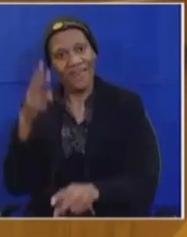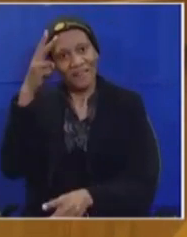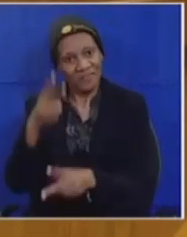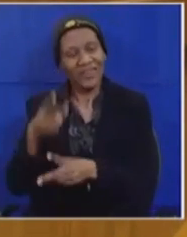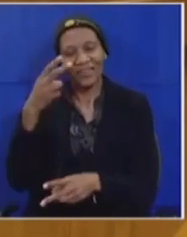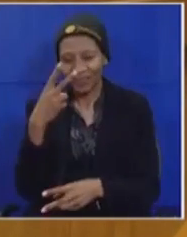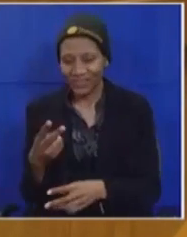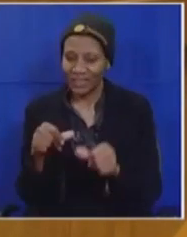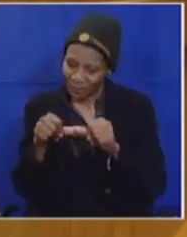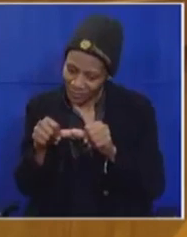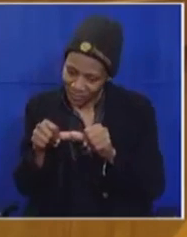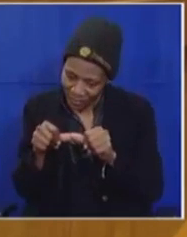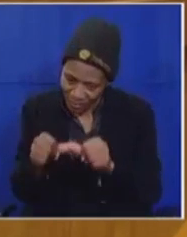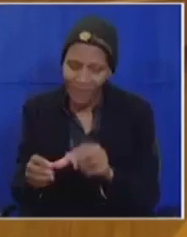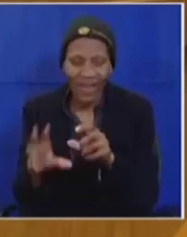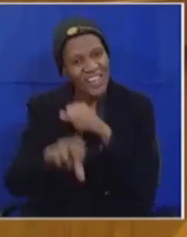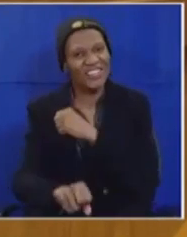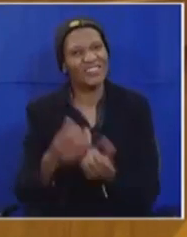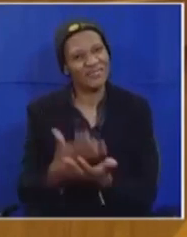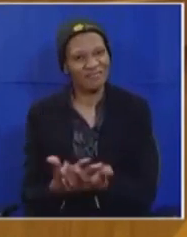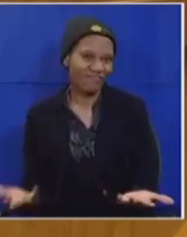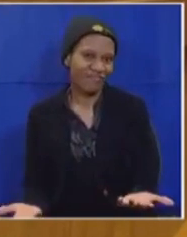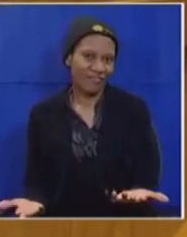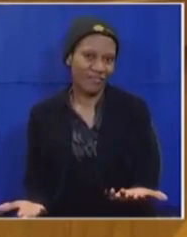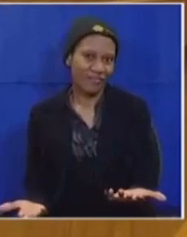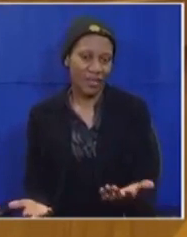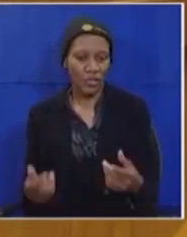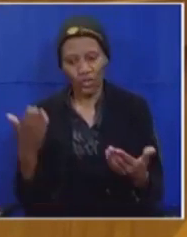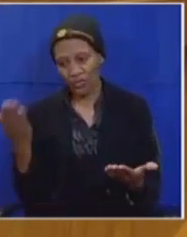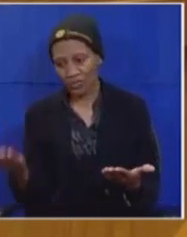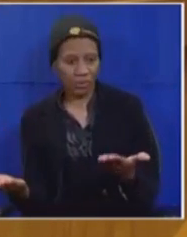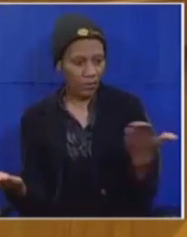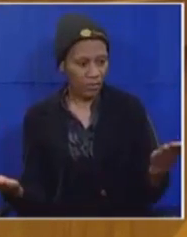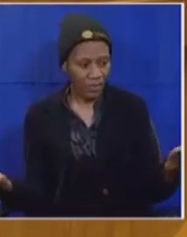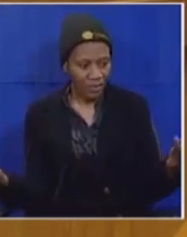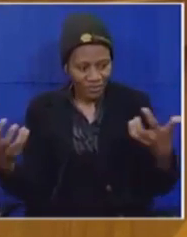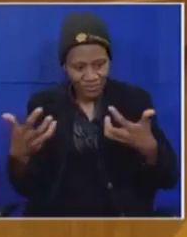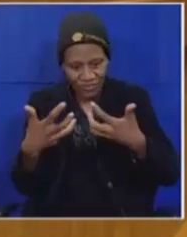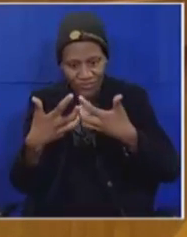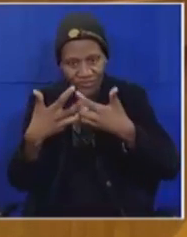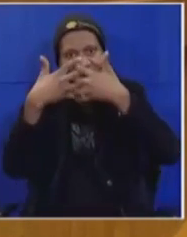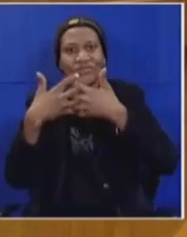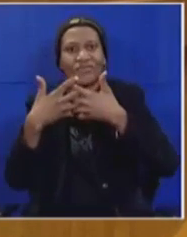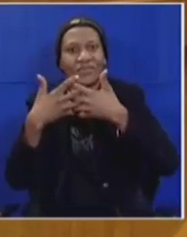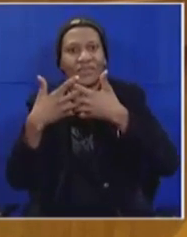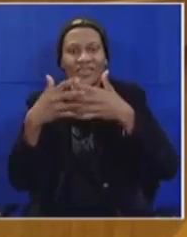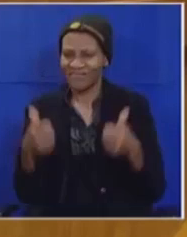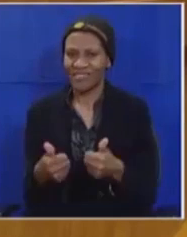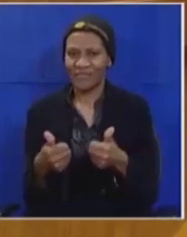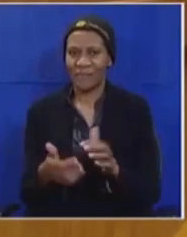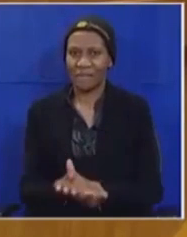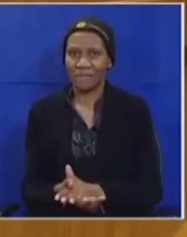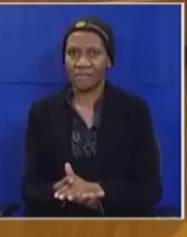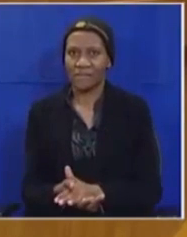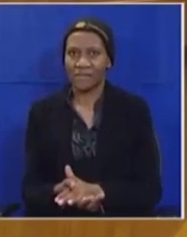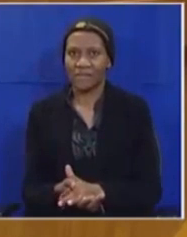dividend of stability. That is precisely the equation that is at play here. Dit